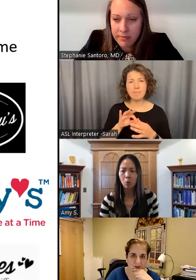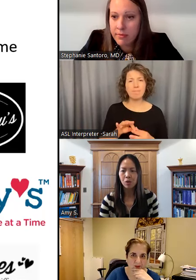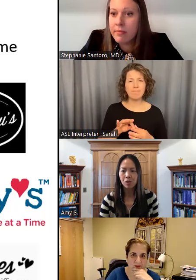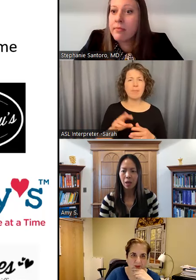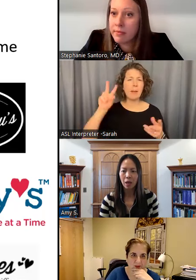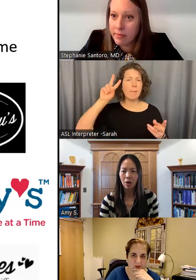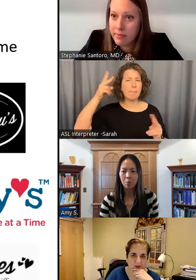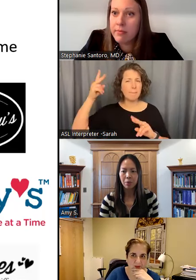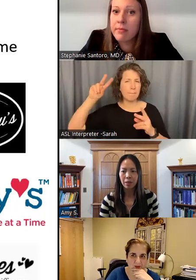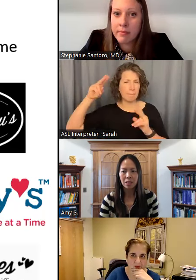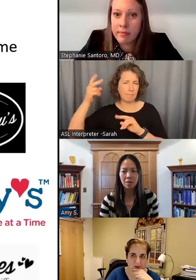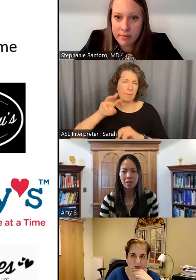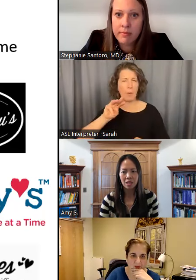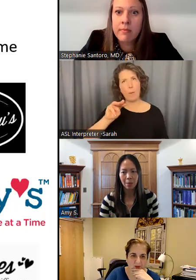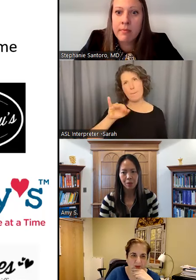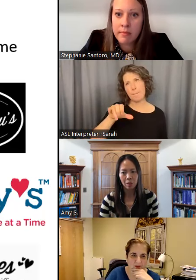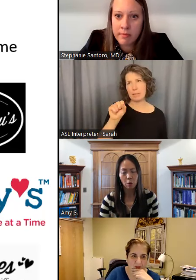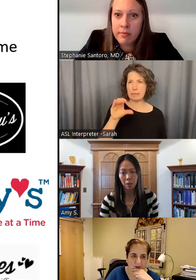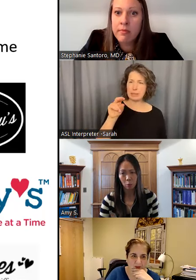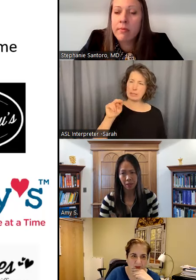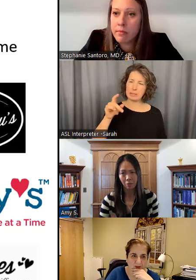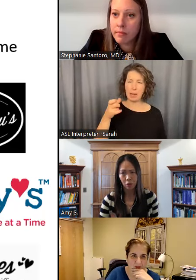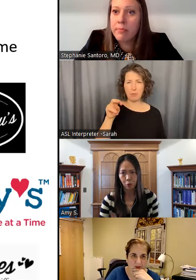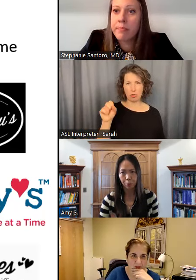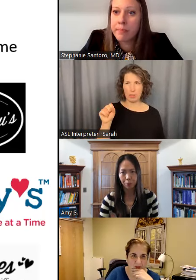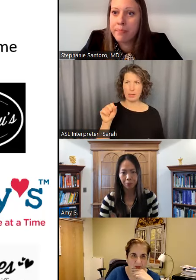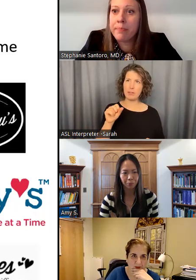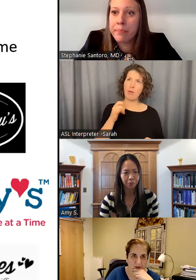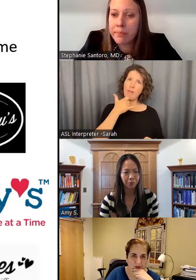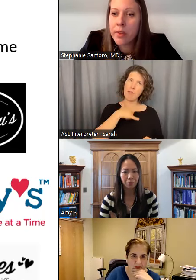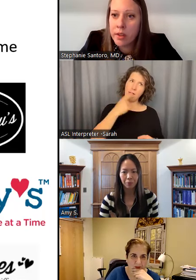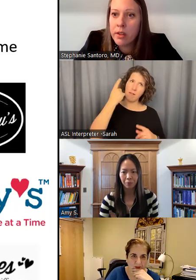misconceptions. What would you say are the biggest misconceptions about people with Down syndrome?